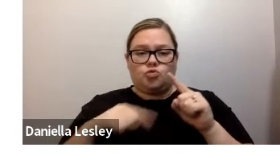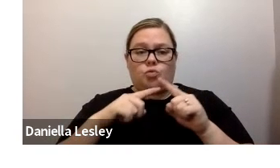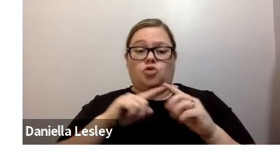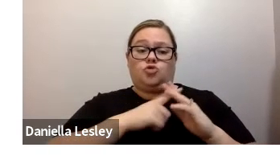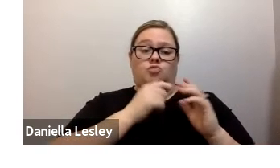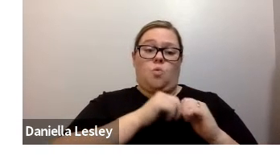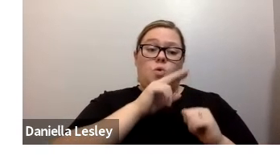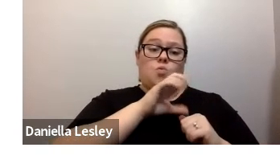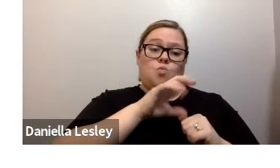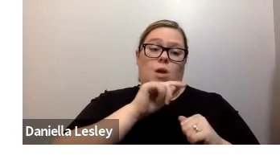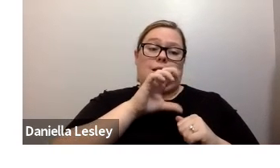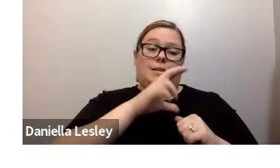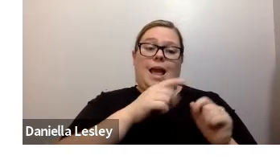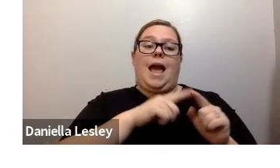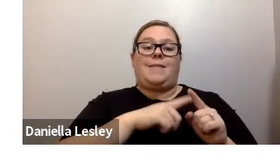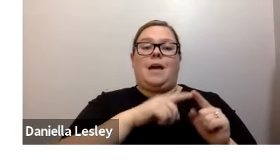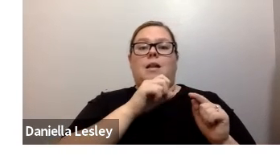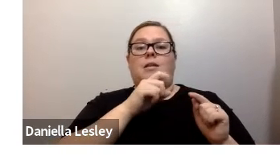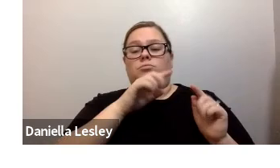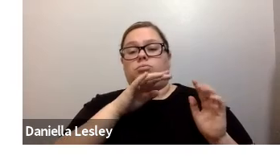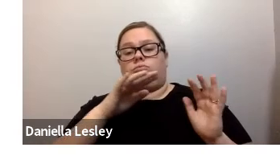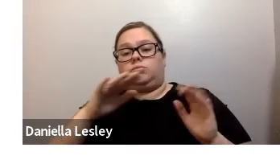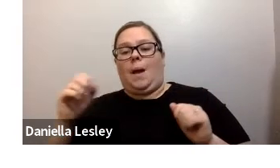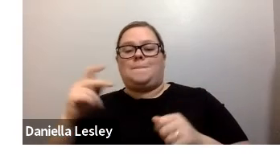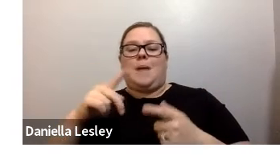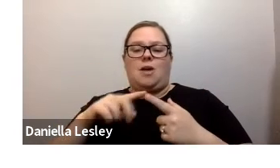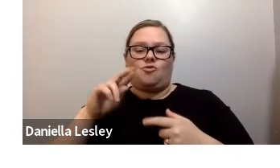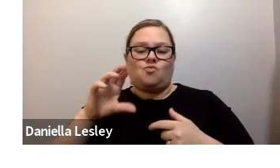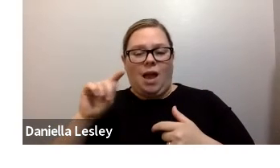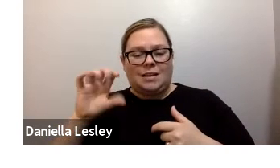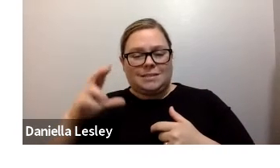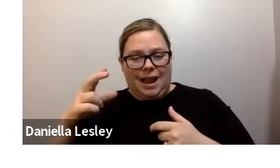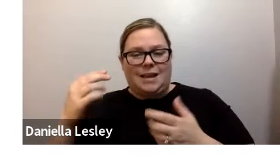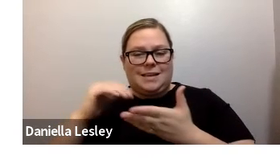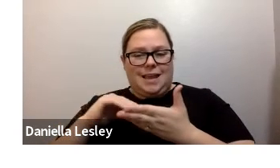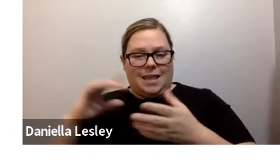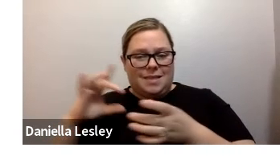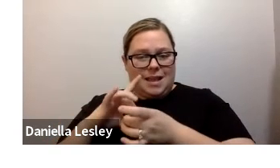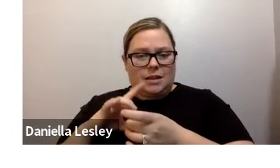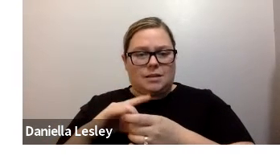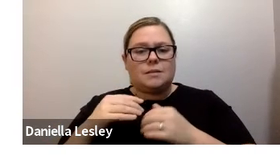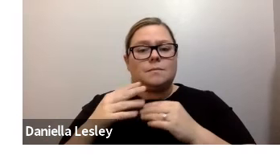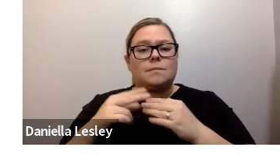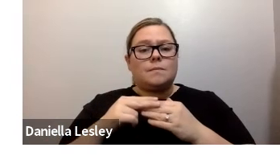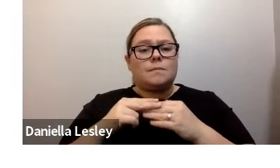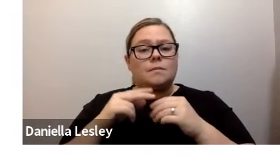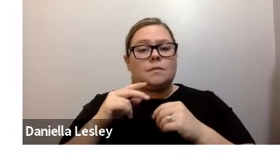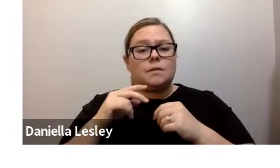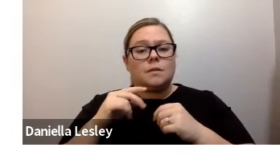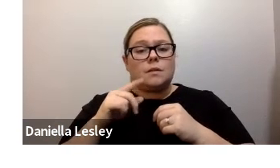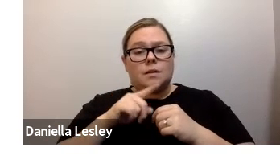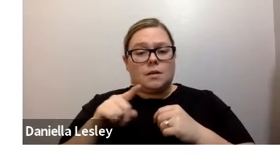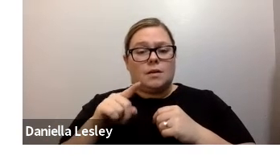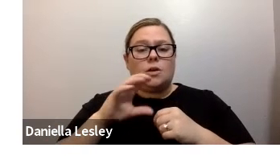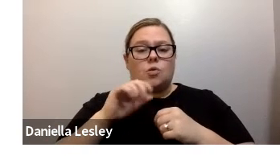then I'm again connecting to RERCTech to do our work. And next slide, please. These are the